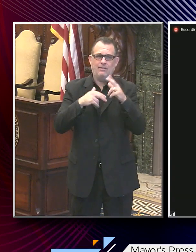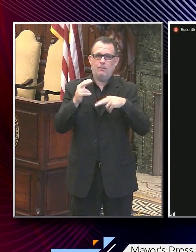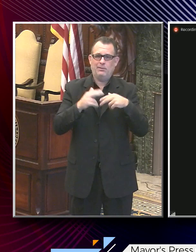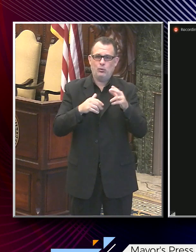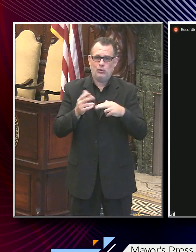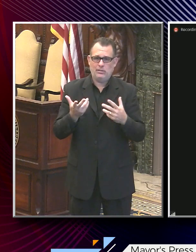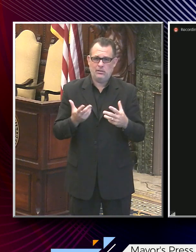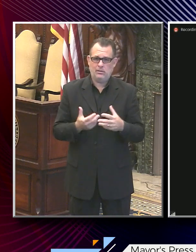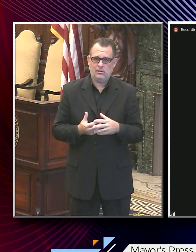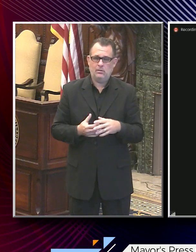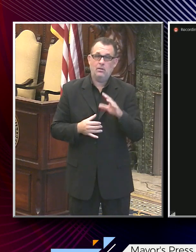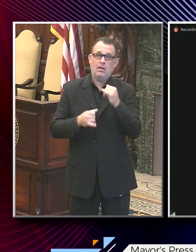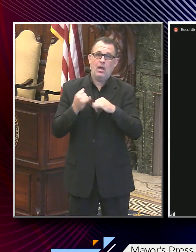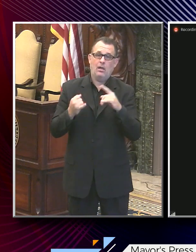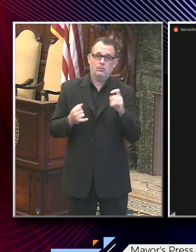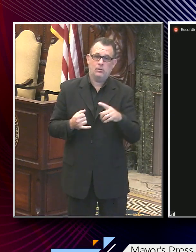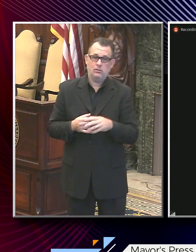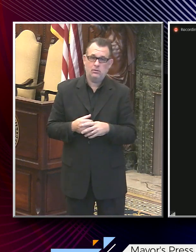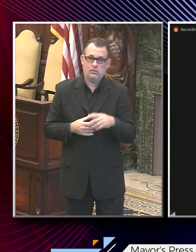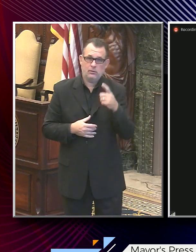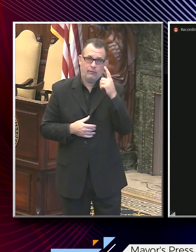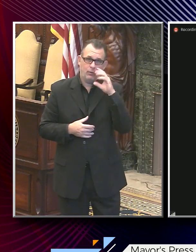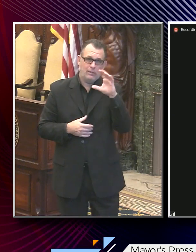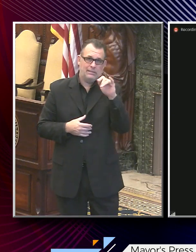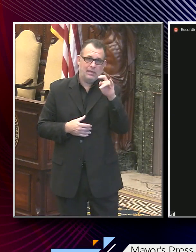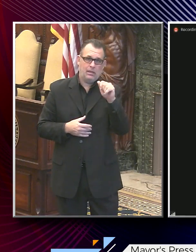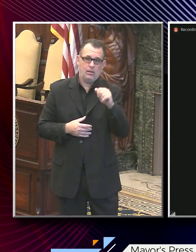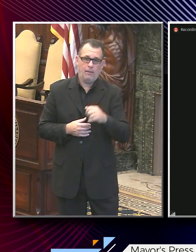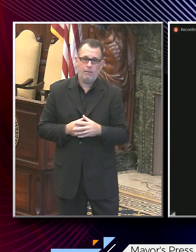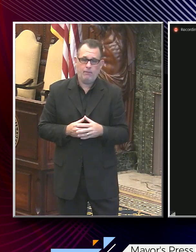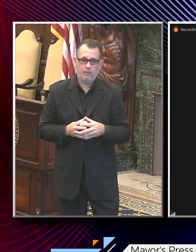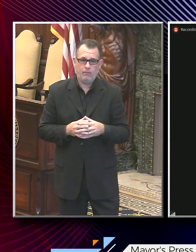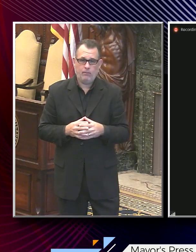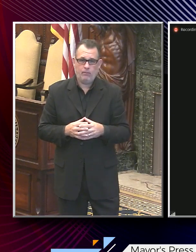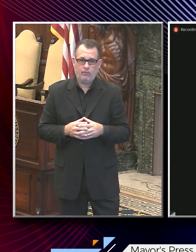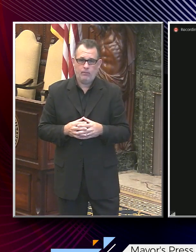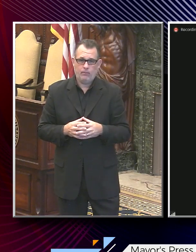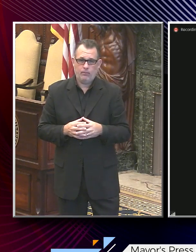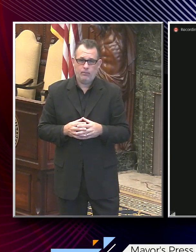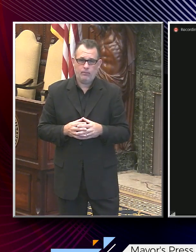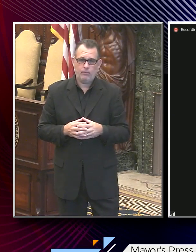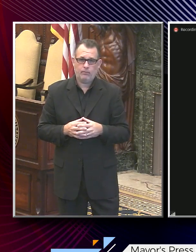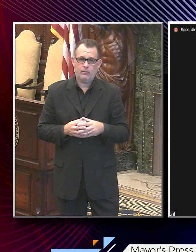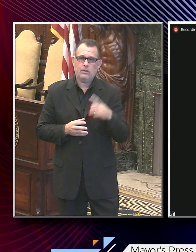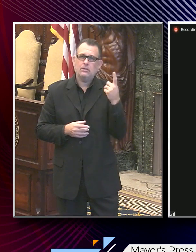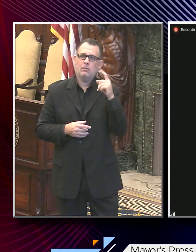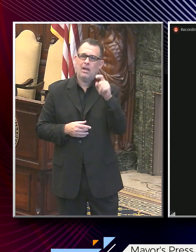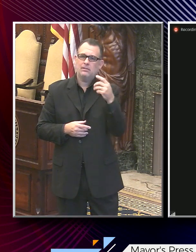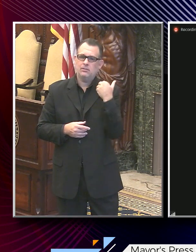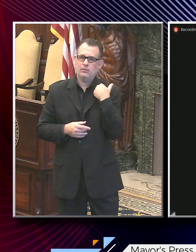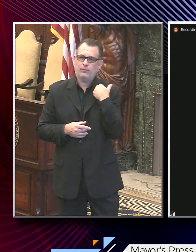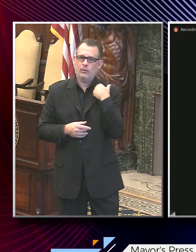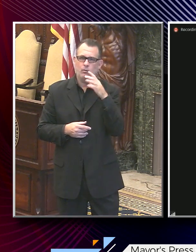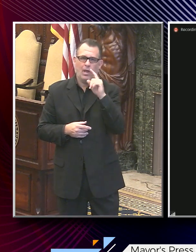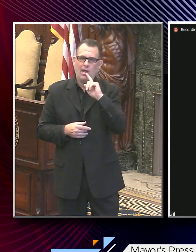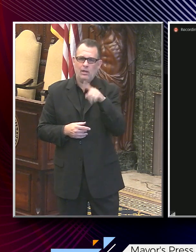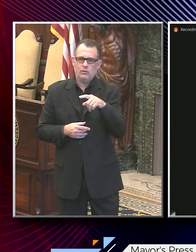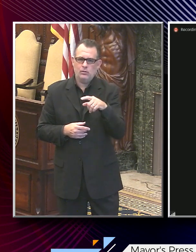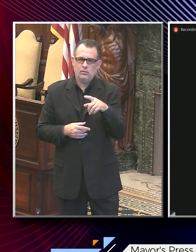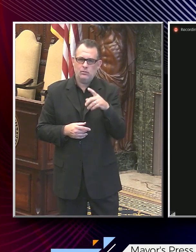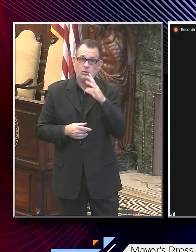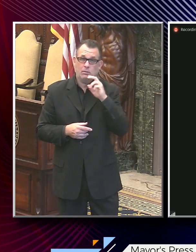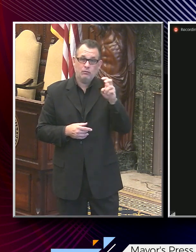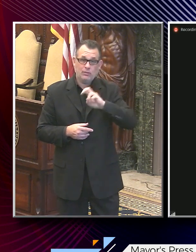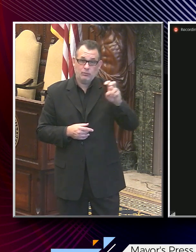one last question for you, Cynthia. Just overall, I know somebody asked you this earlier. I didn't hear any answer. Will there be transportation